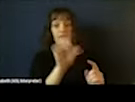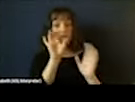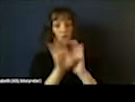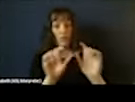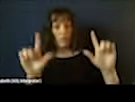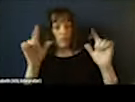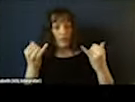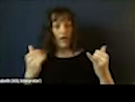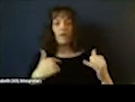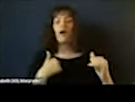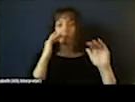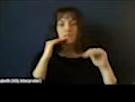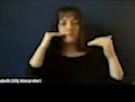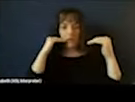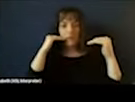screen, I'm smiling.